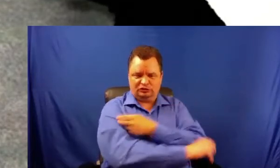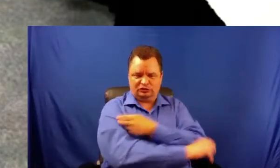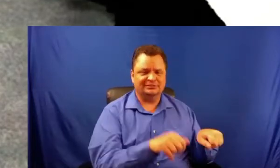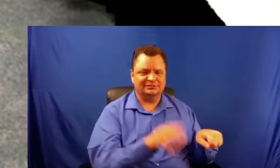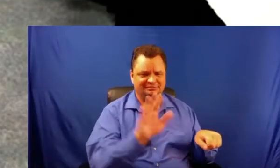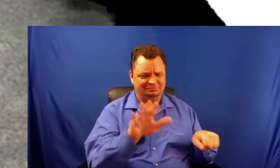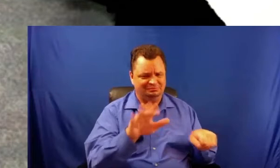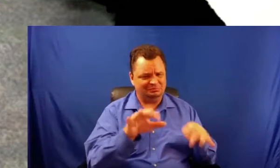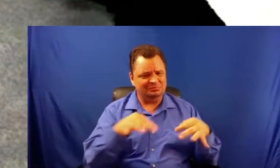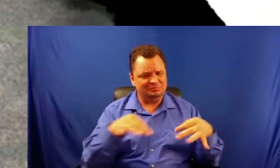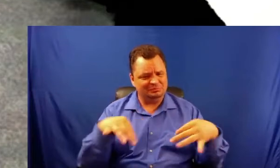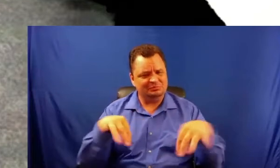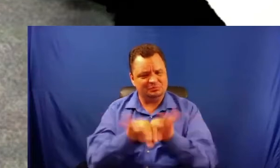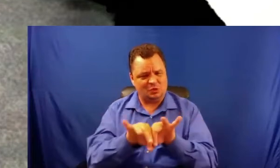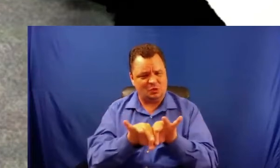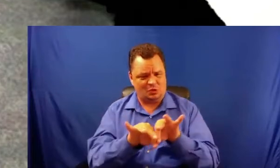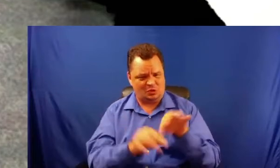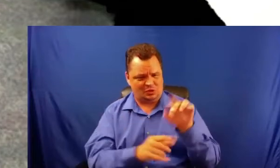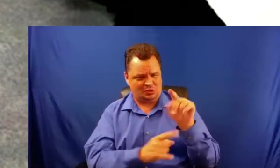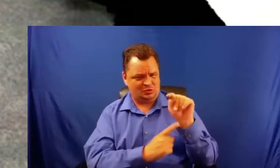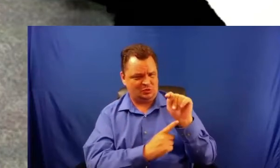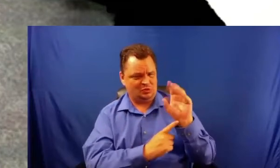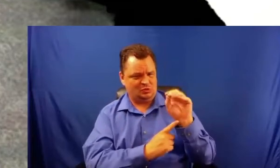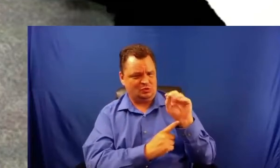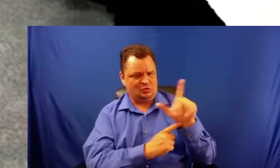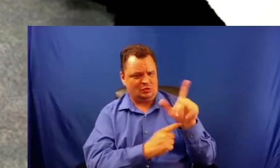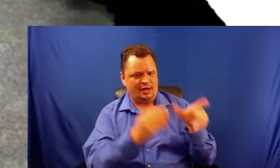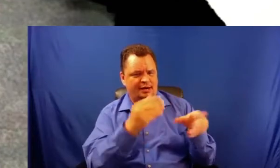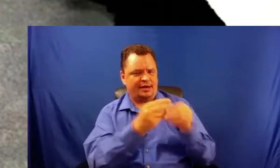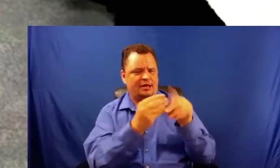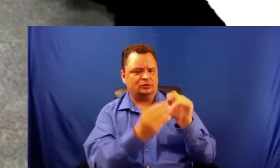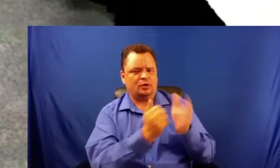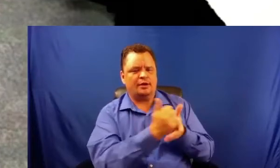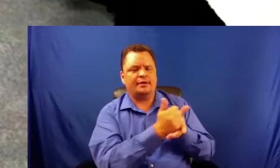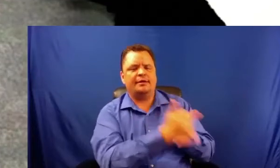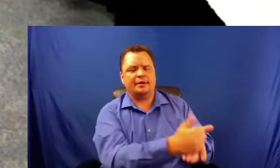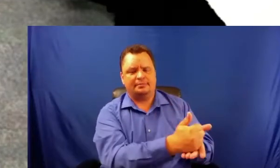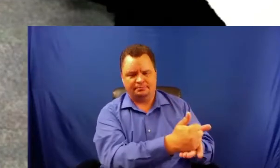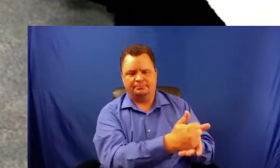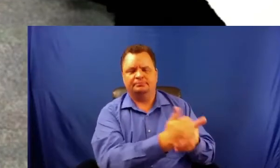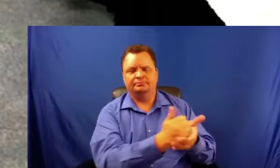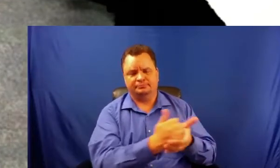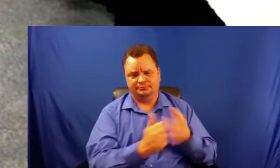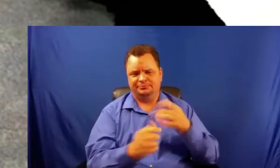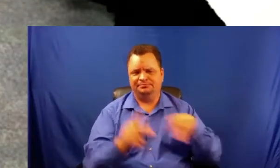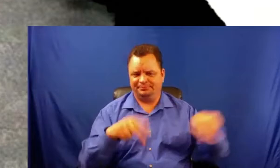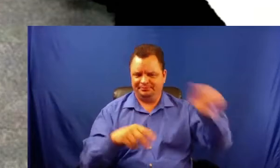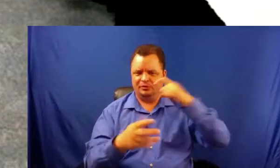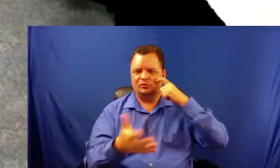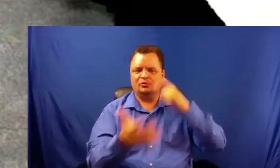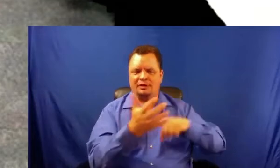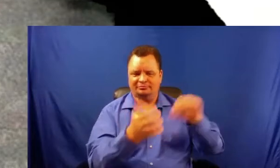tool as we recognize the ongoing need for prevention.